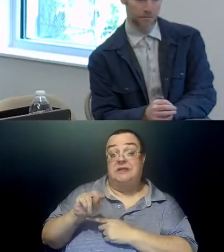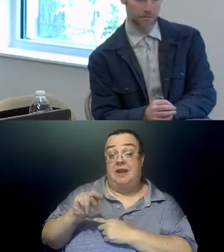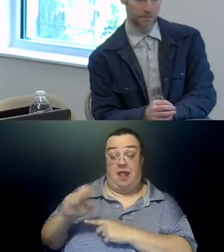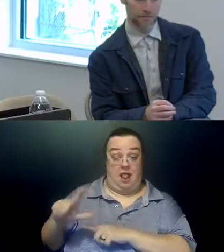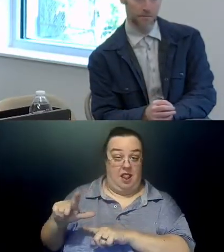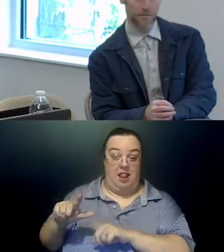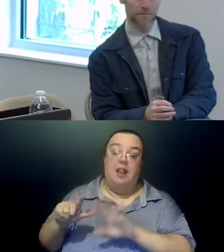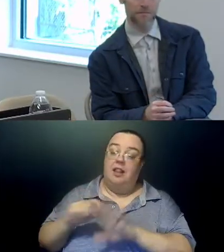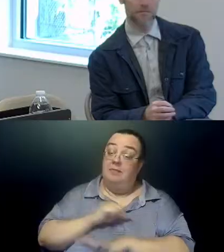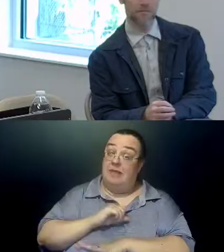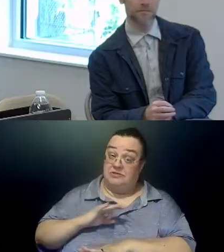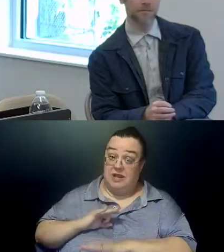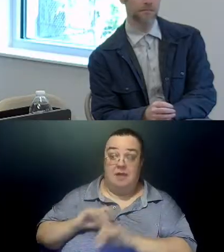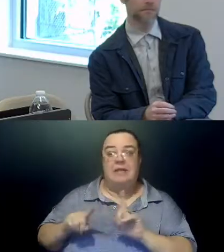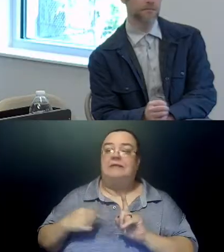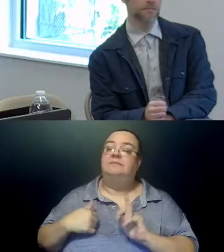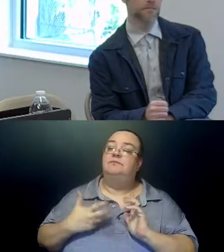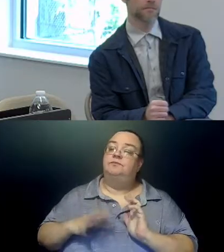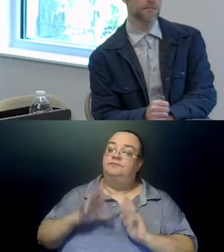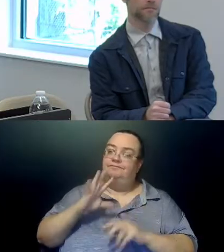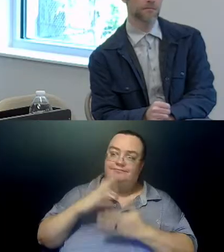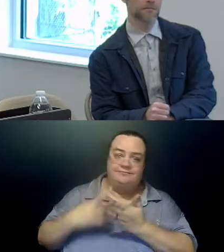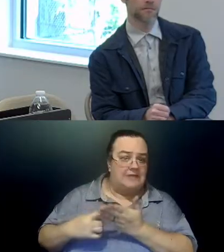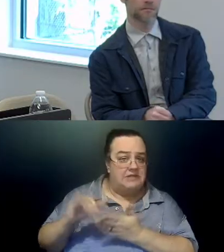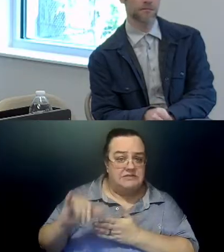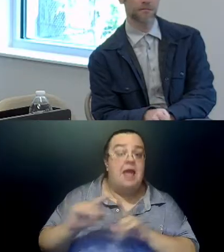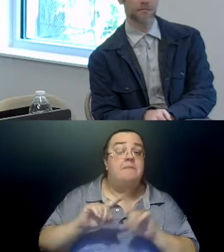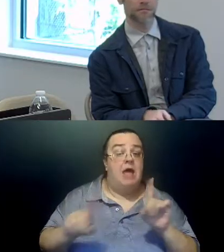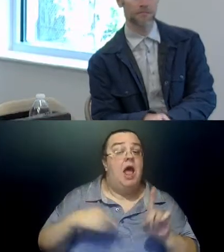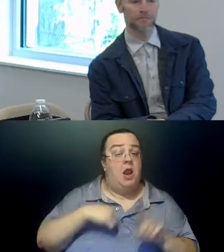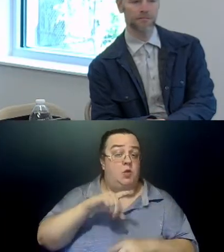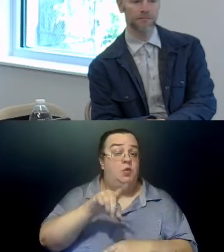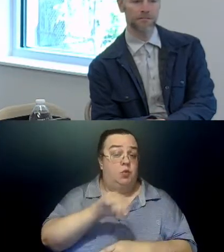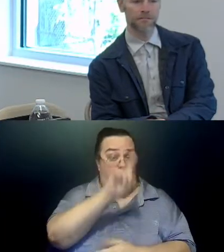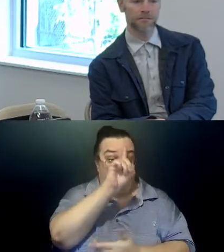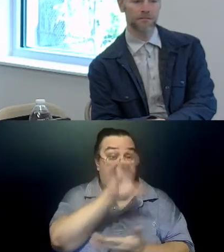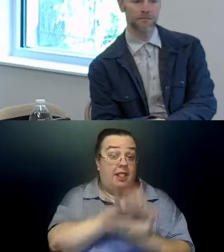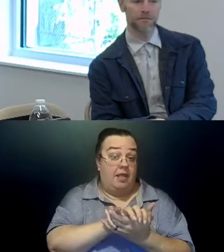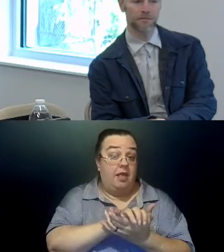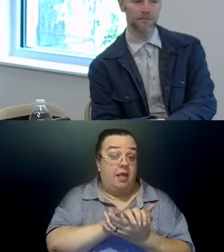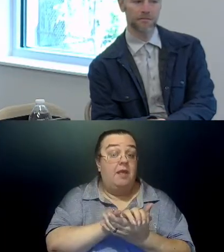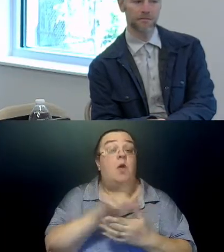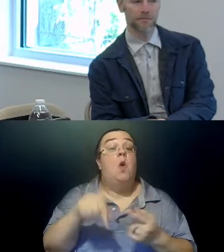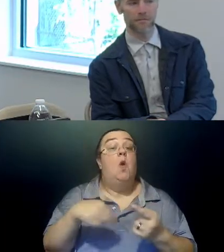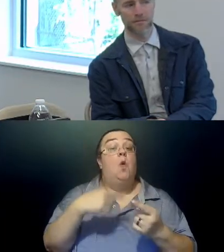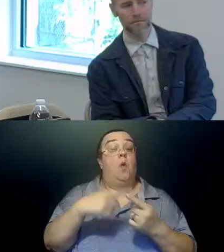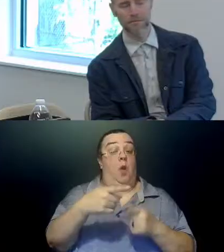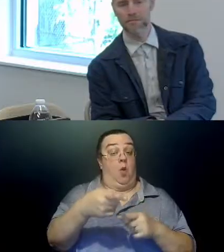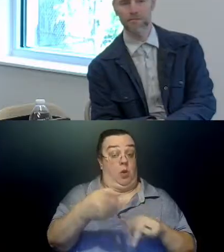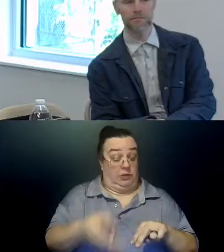that. But I do believe that when you increase